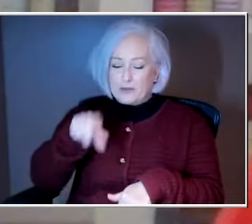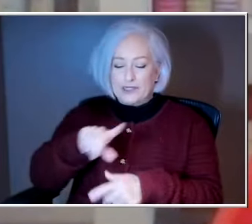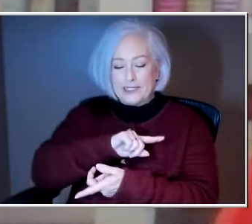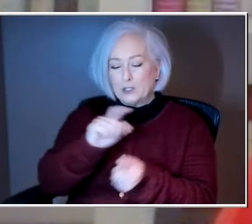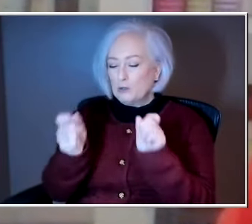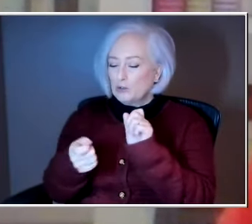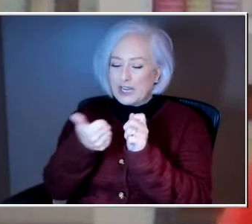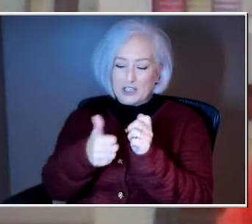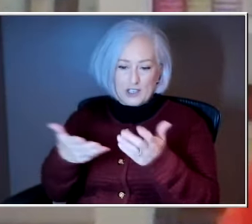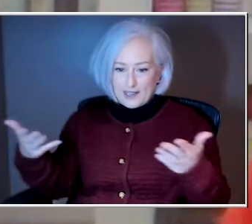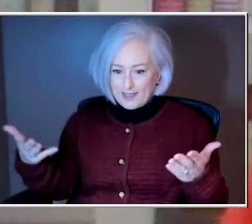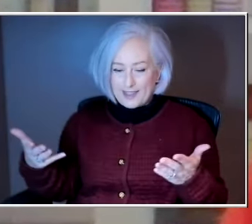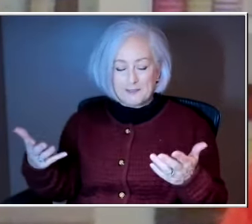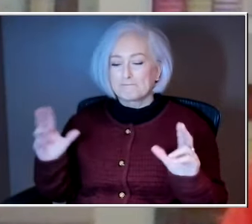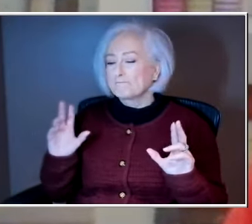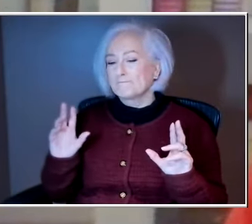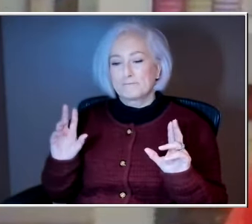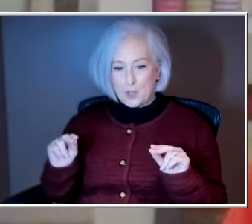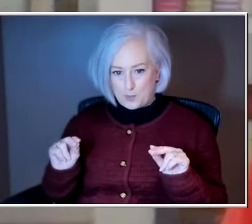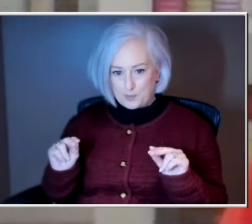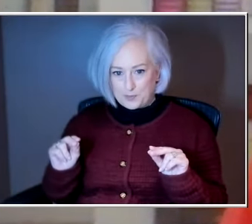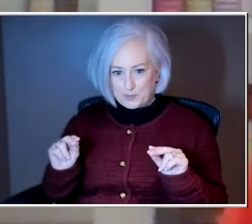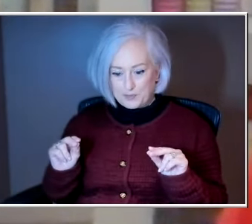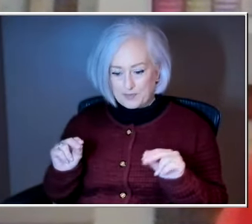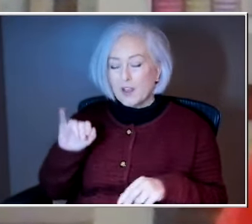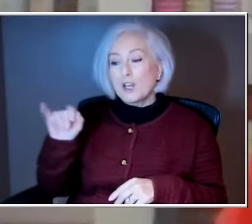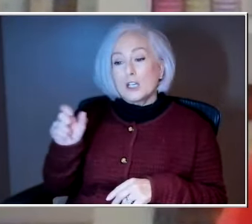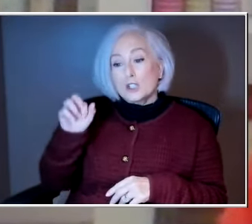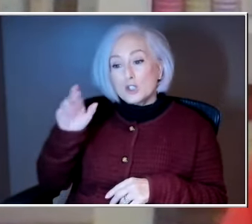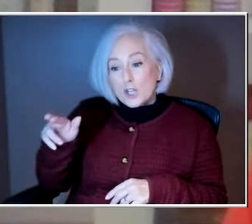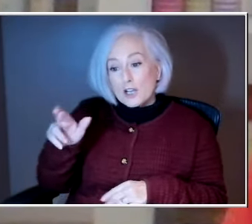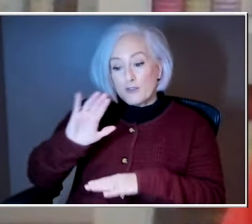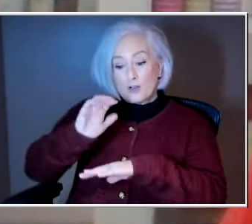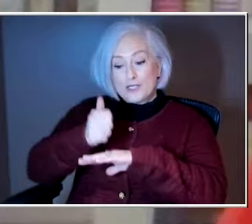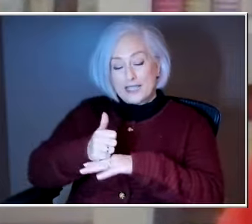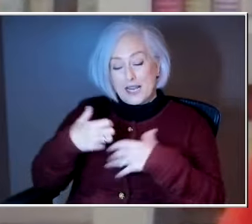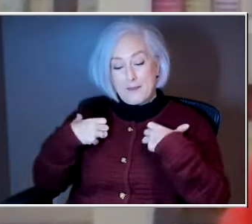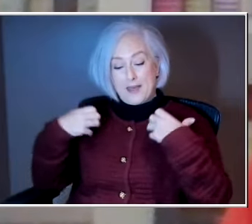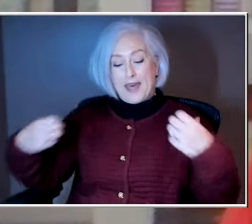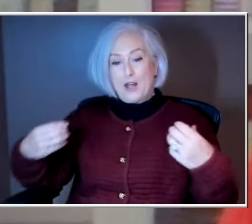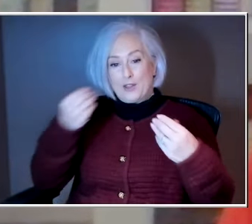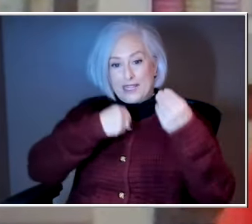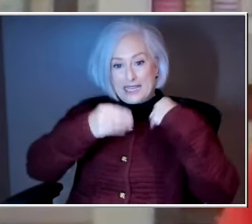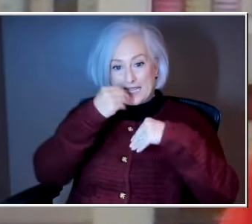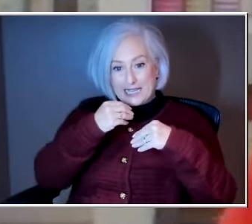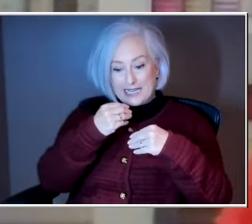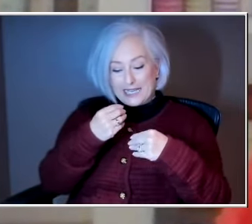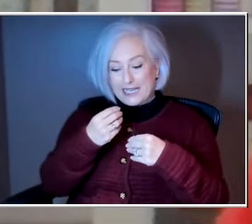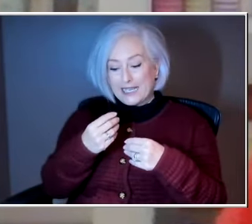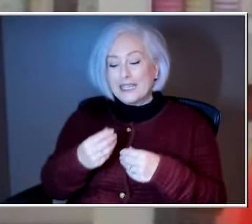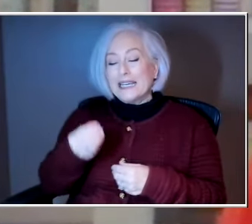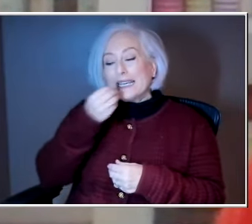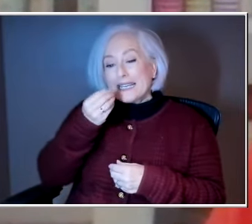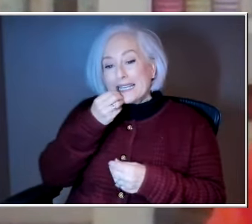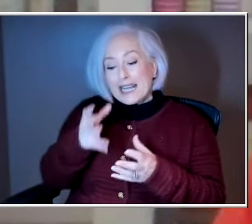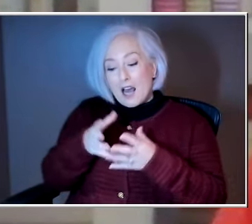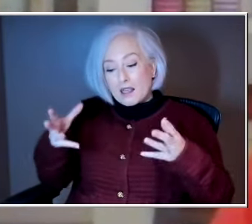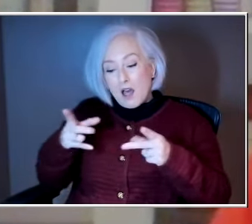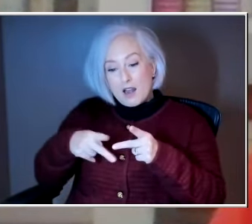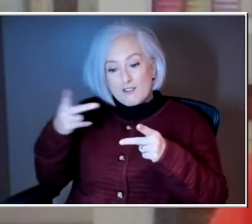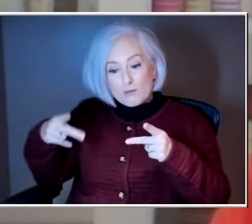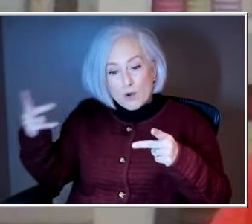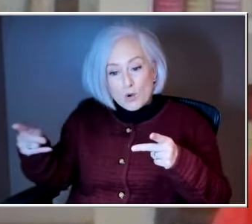Jennifer showed us, you know, she's established healthy eating, protein intake, consistent exercise.